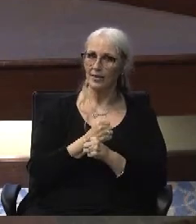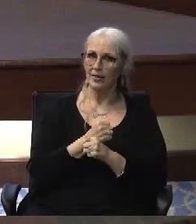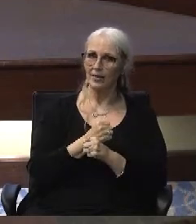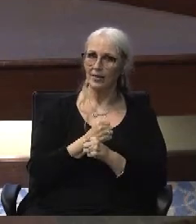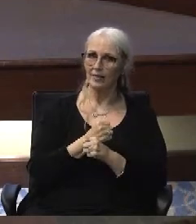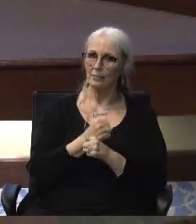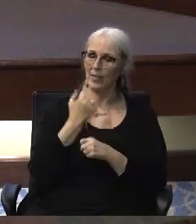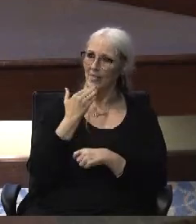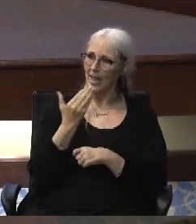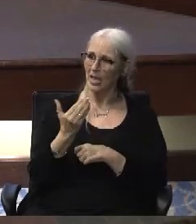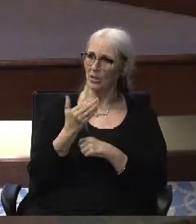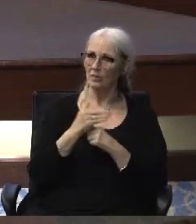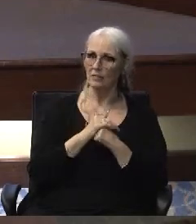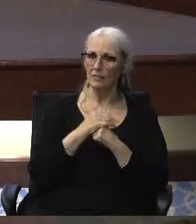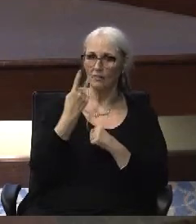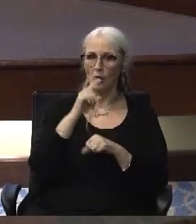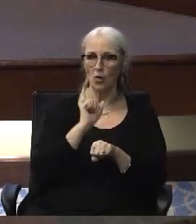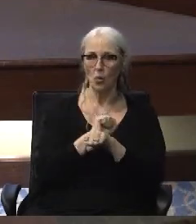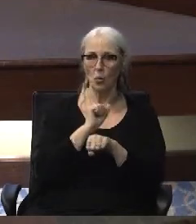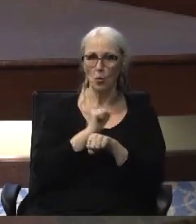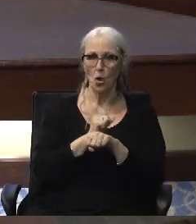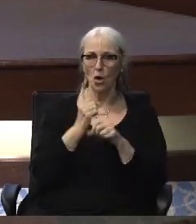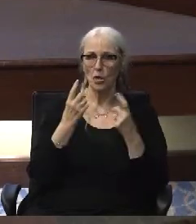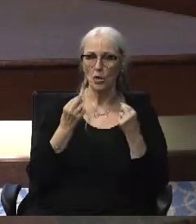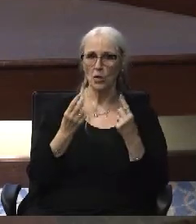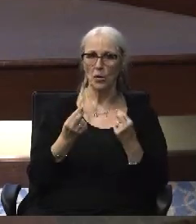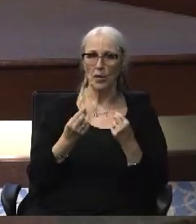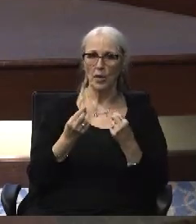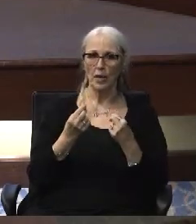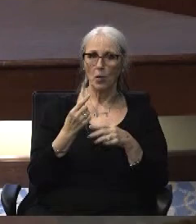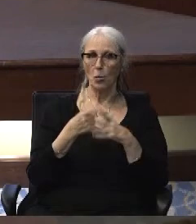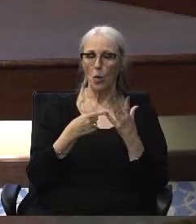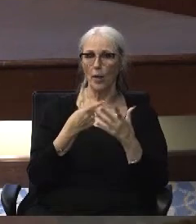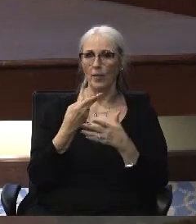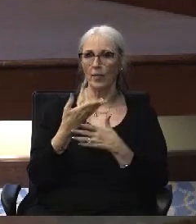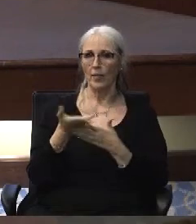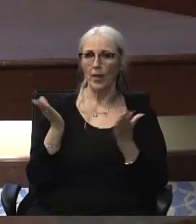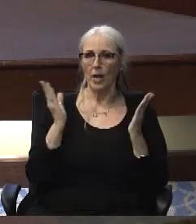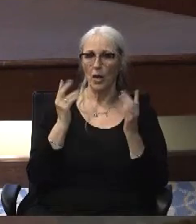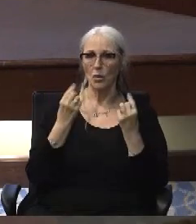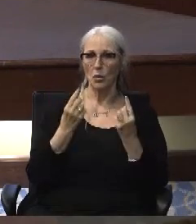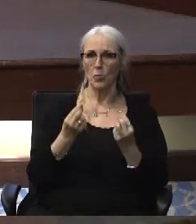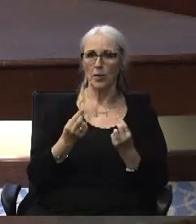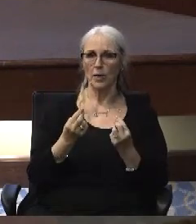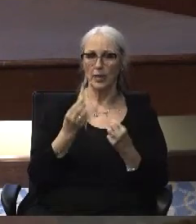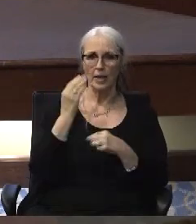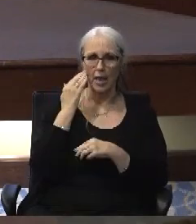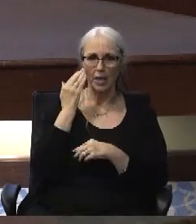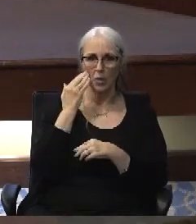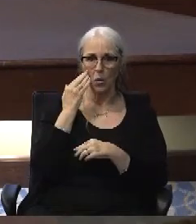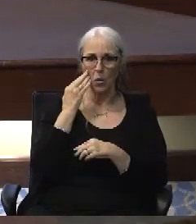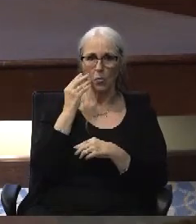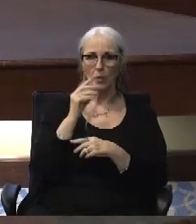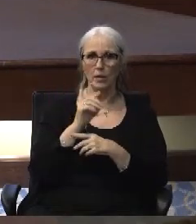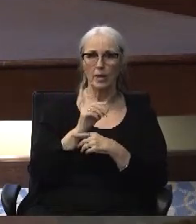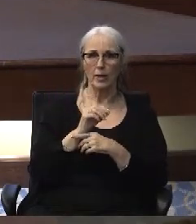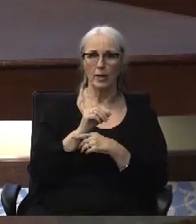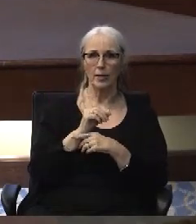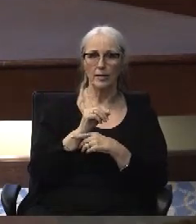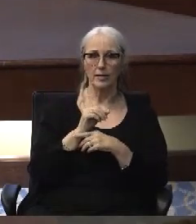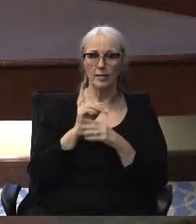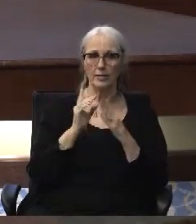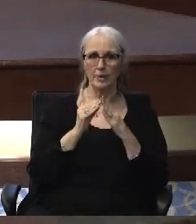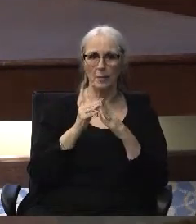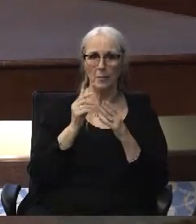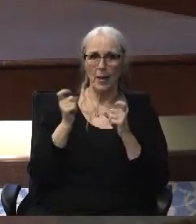But thank you for the work that you're doing, Betty He is doing. I know Deputy City Manager